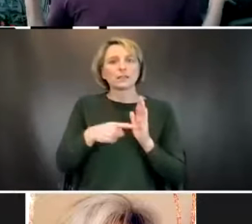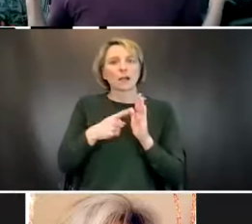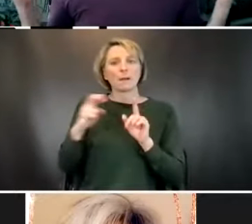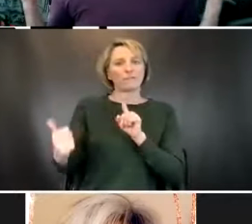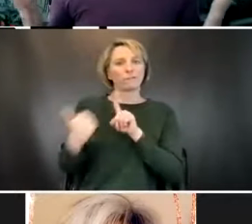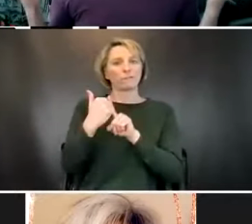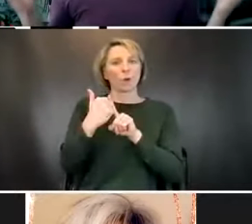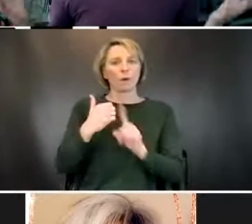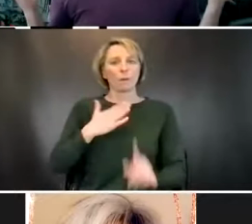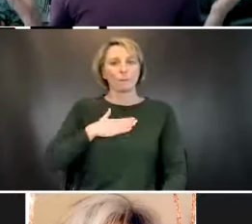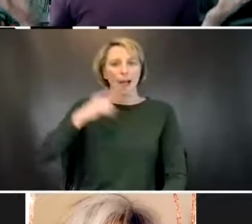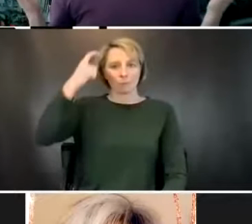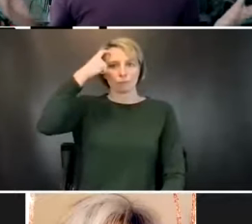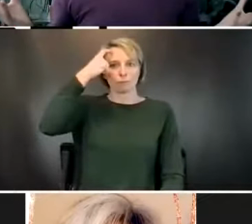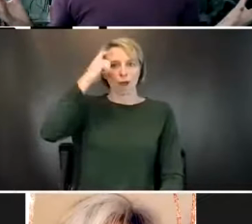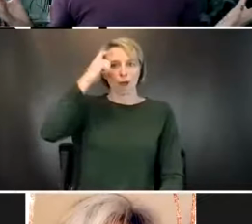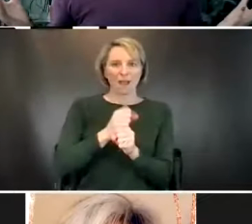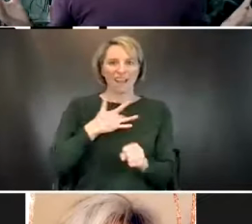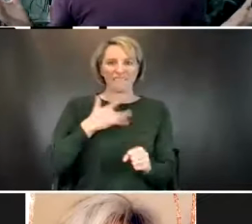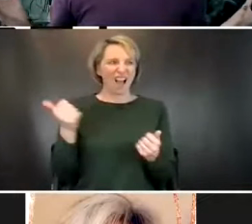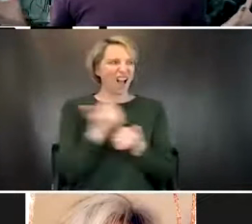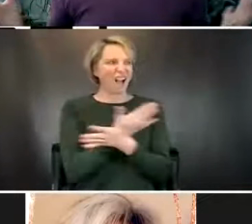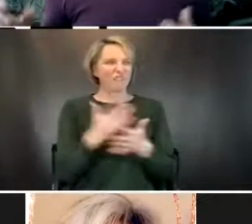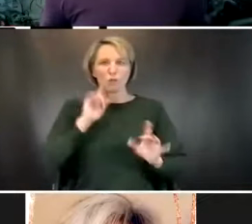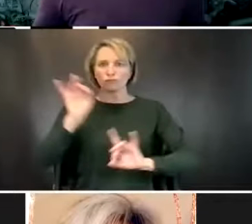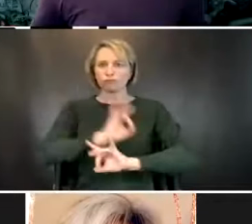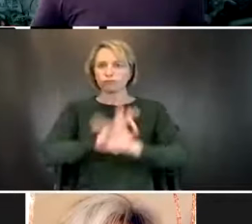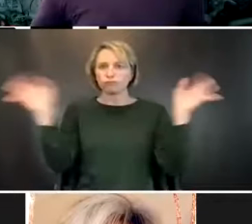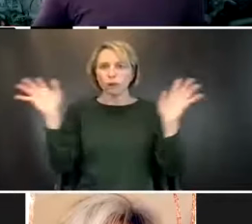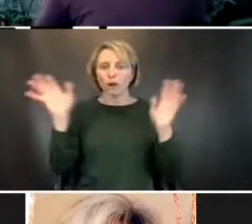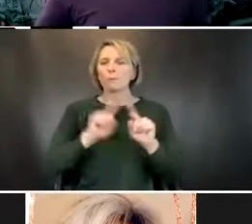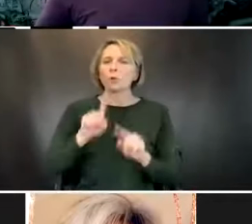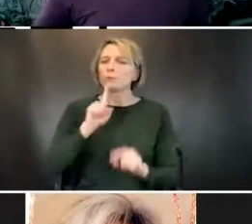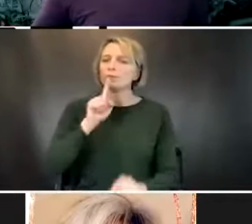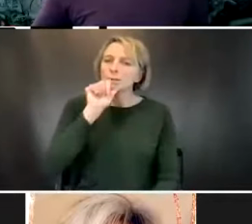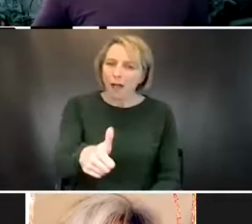surroundings more unsafe than they really are.